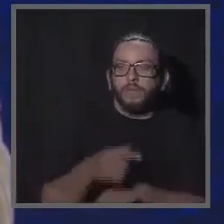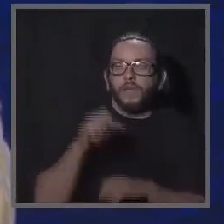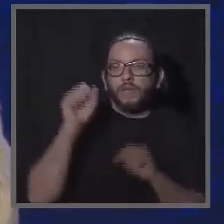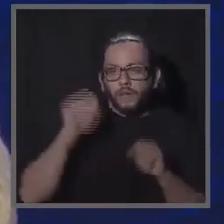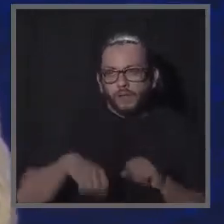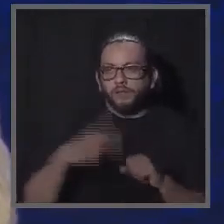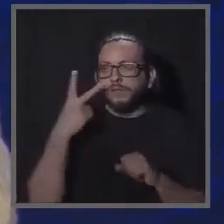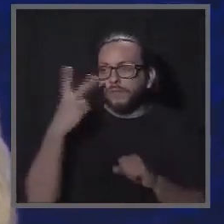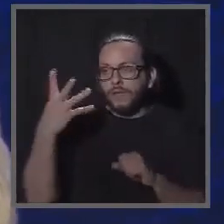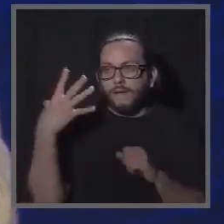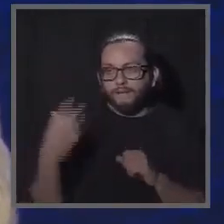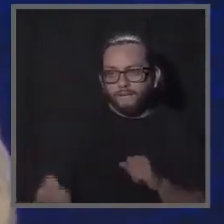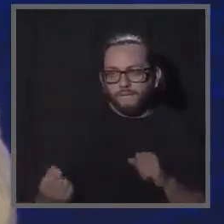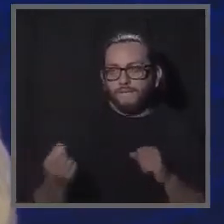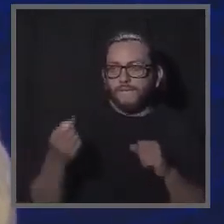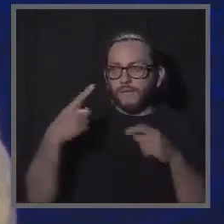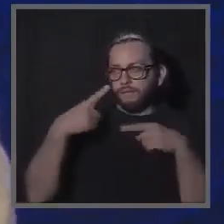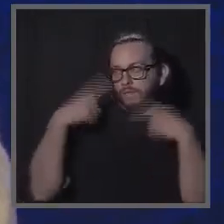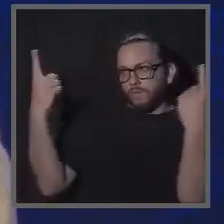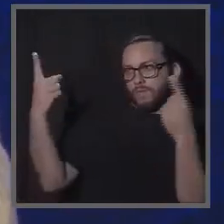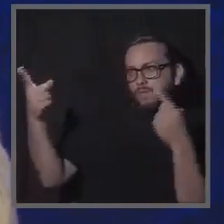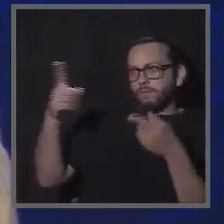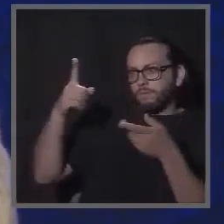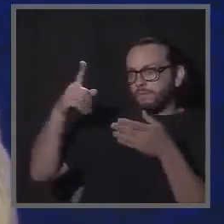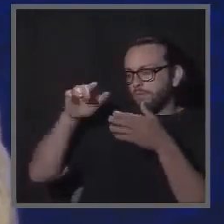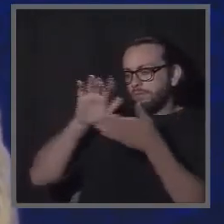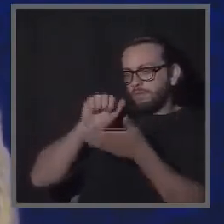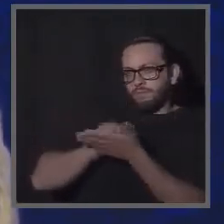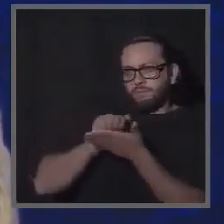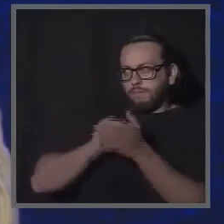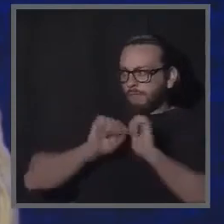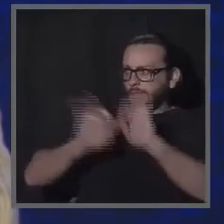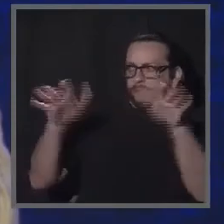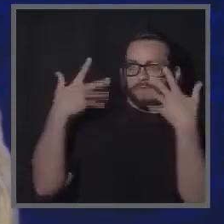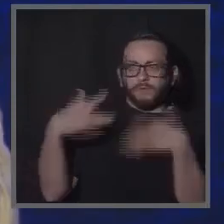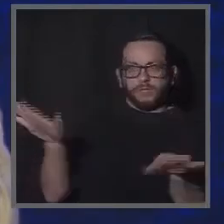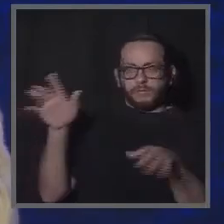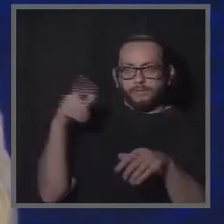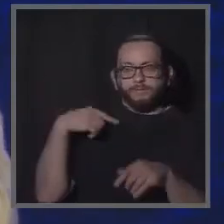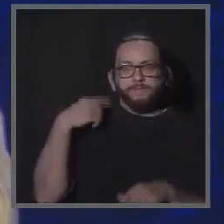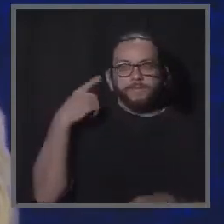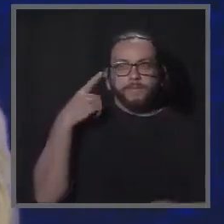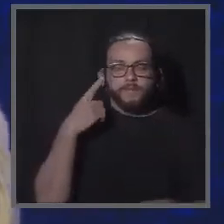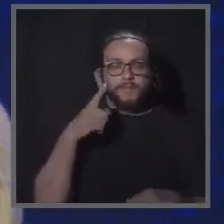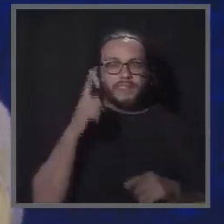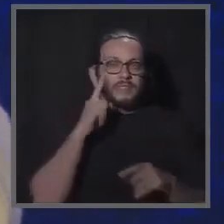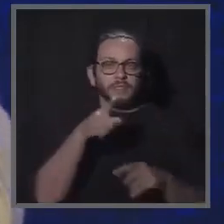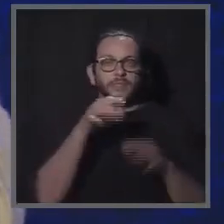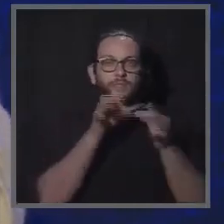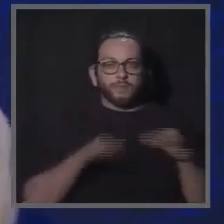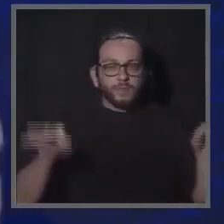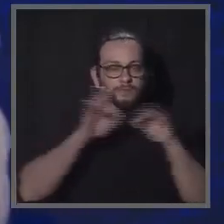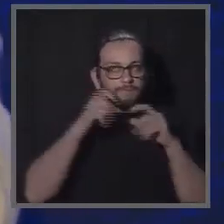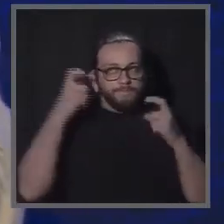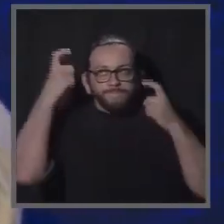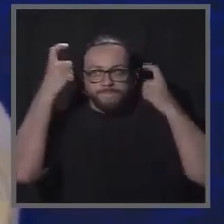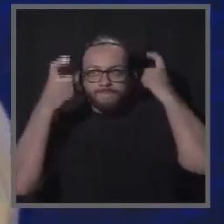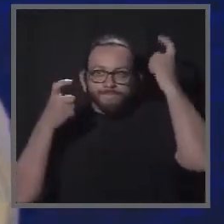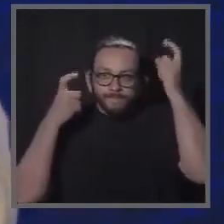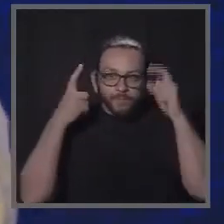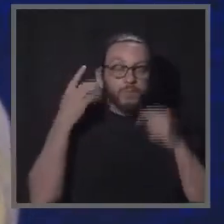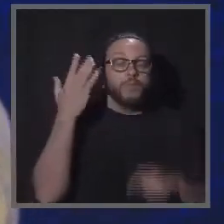is published, and it seems absolutely essential to have this